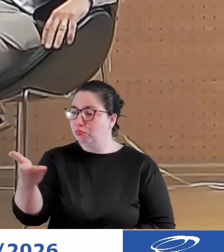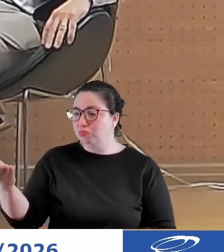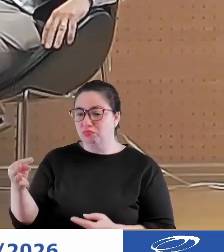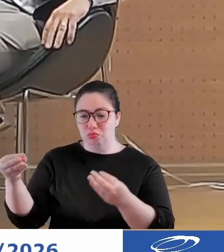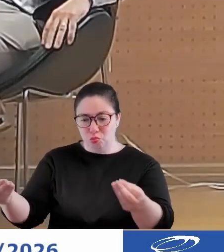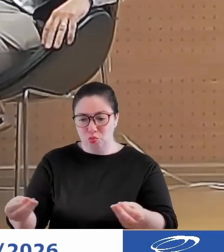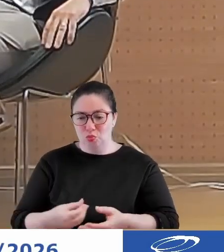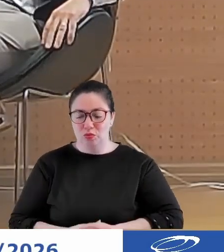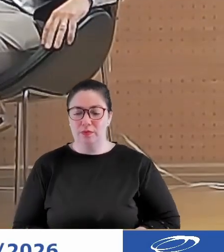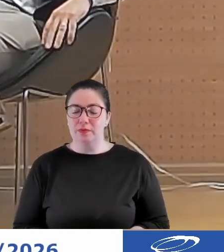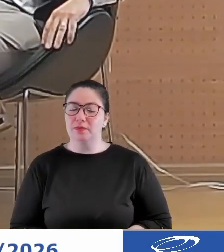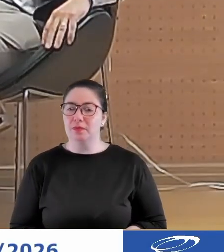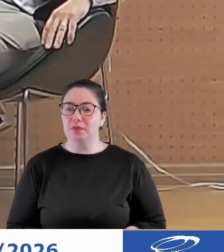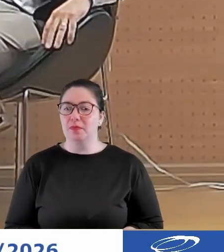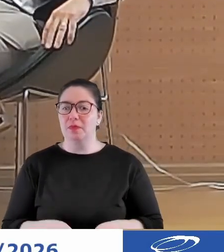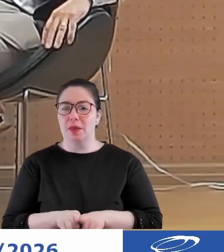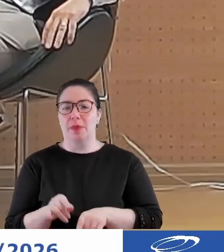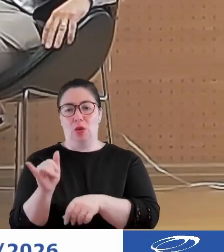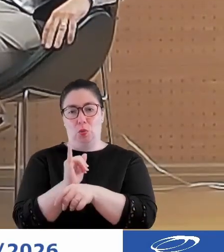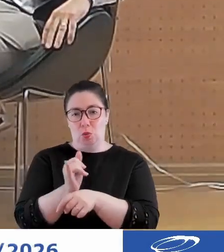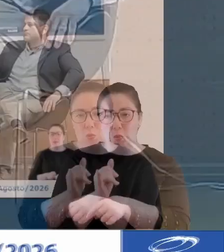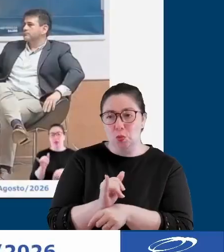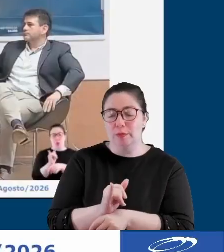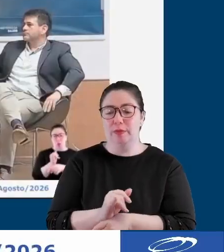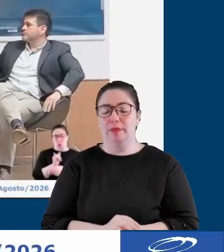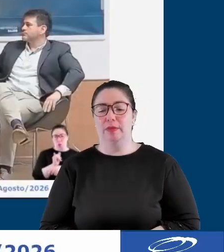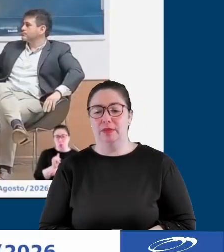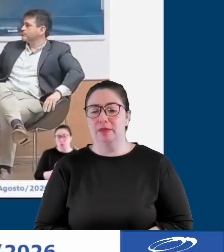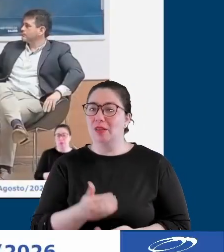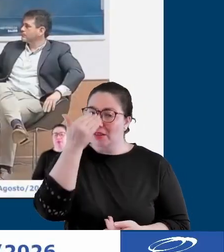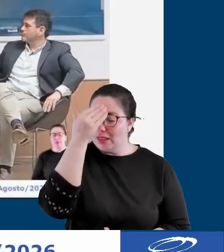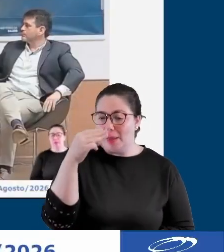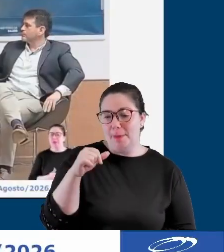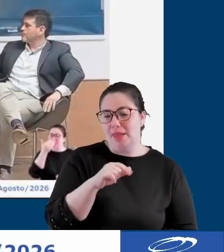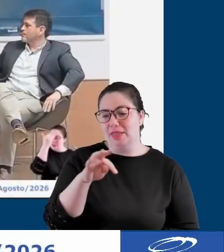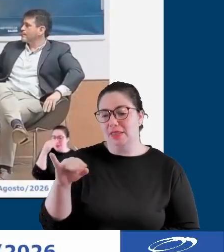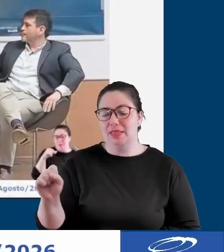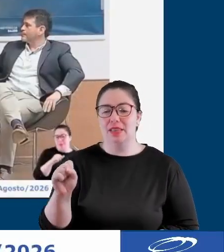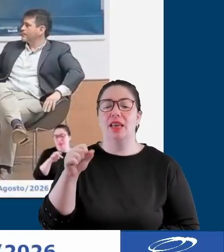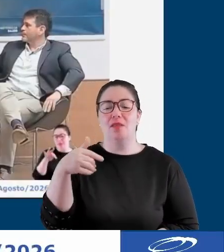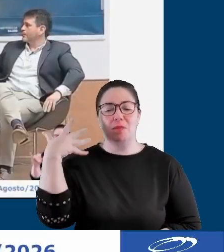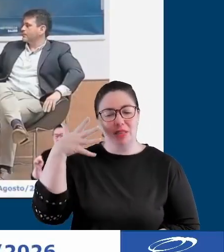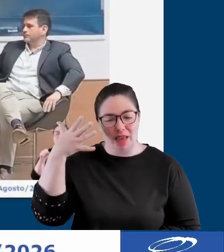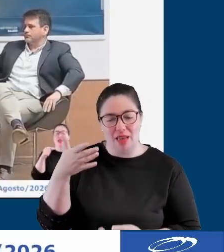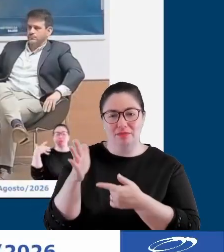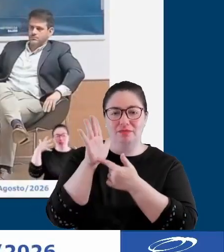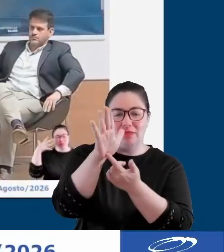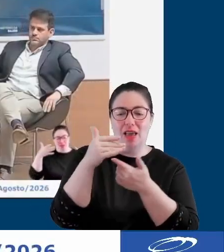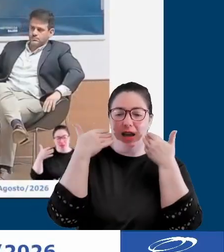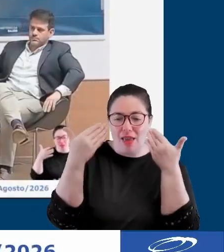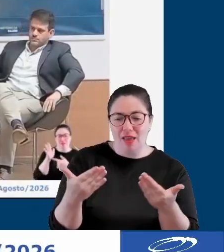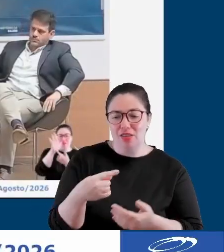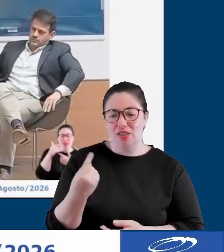também pelo YouTube. Thank you, Matt, for your presentation, for coming.